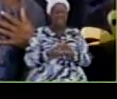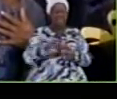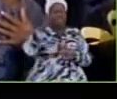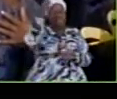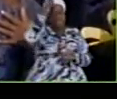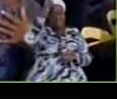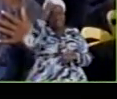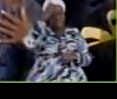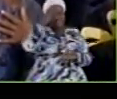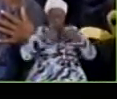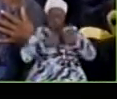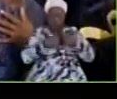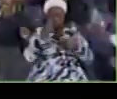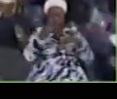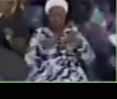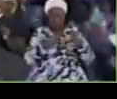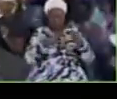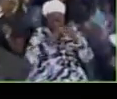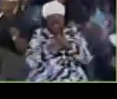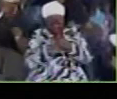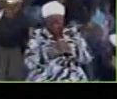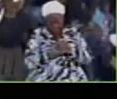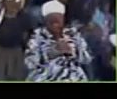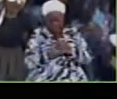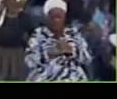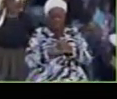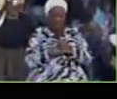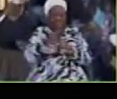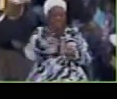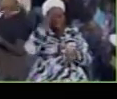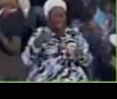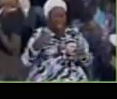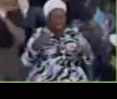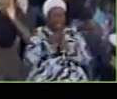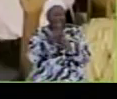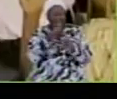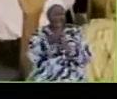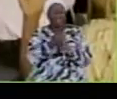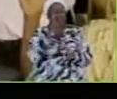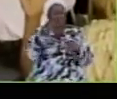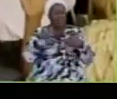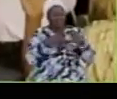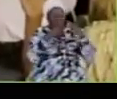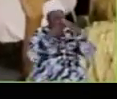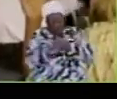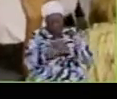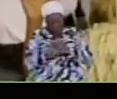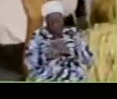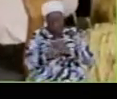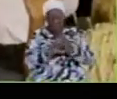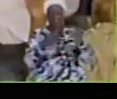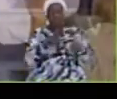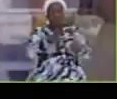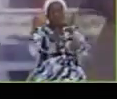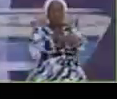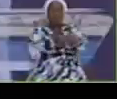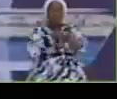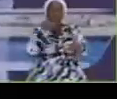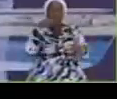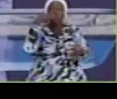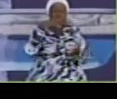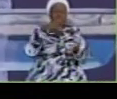possession, you have to bow. Amen. Satanic attack, you have to bow. Amen.